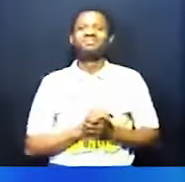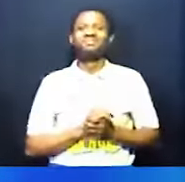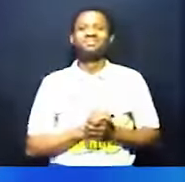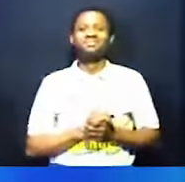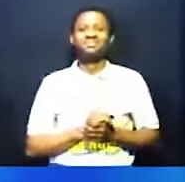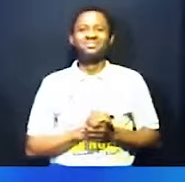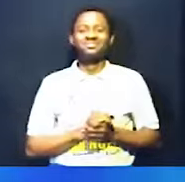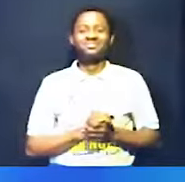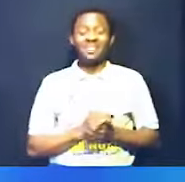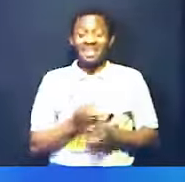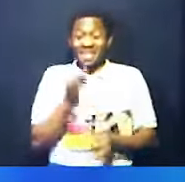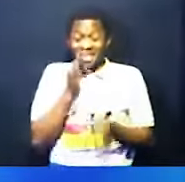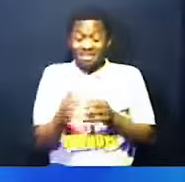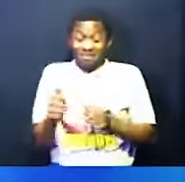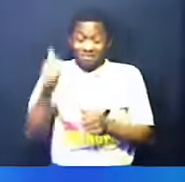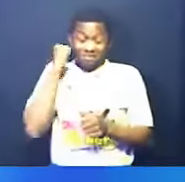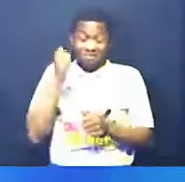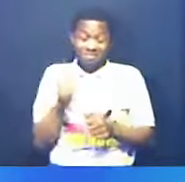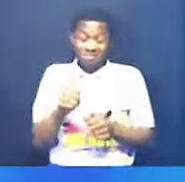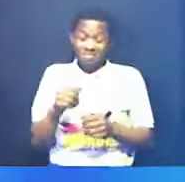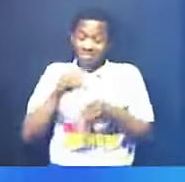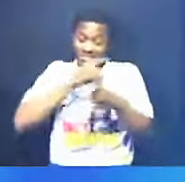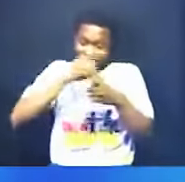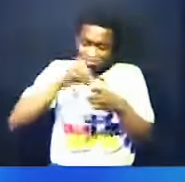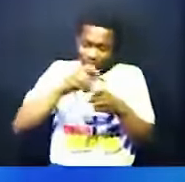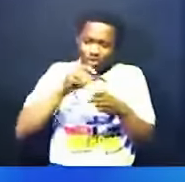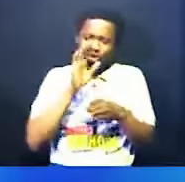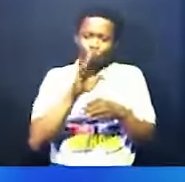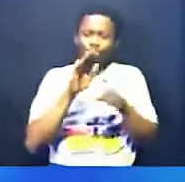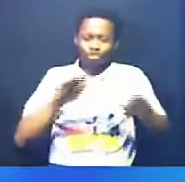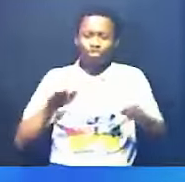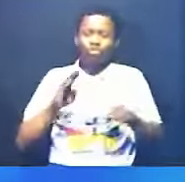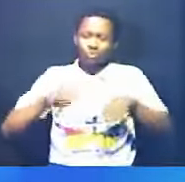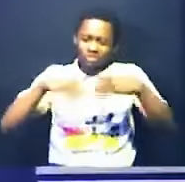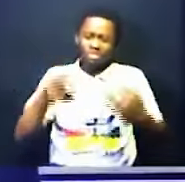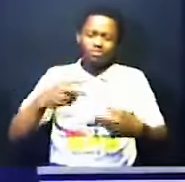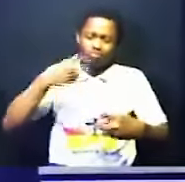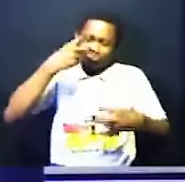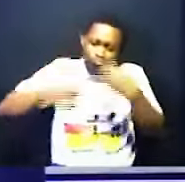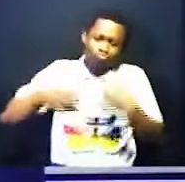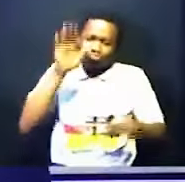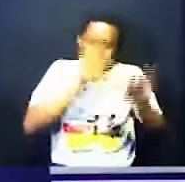If you don't discipline them, they will give you trouble.